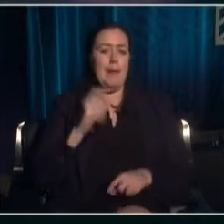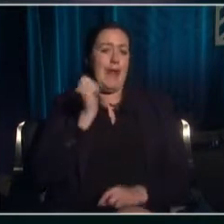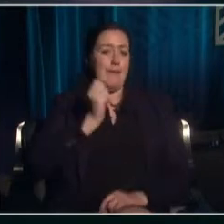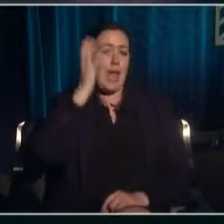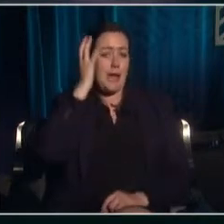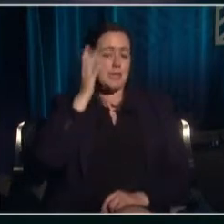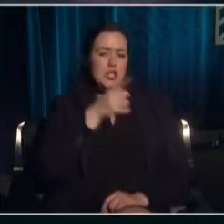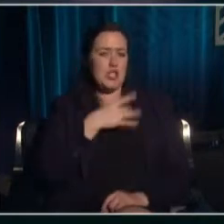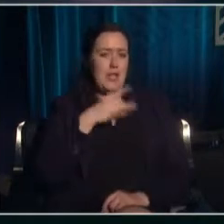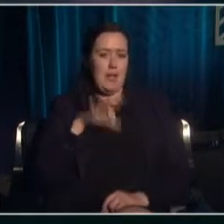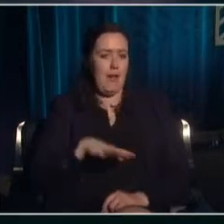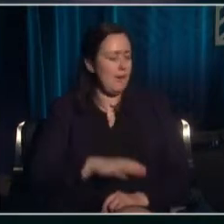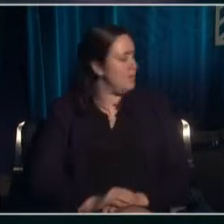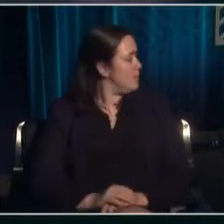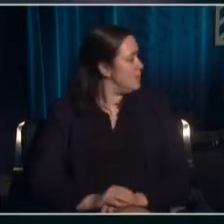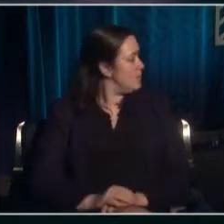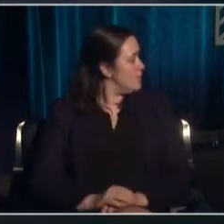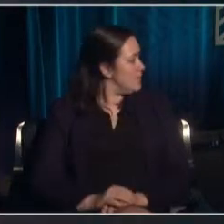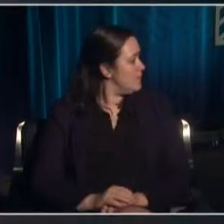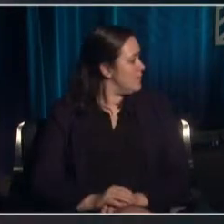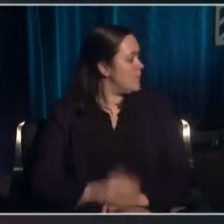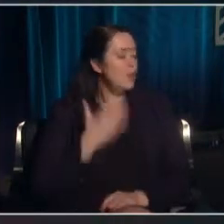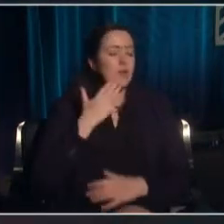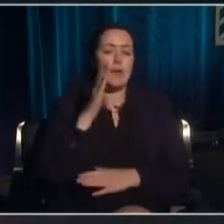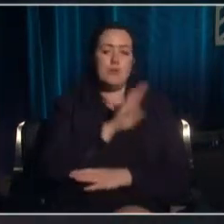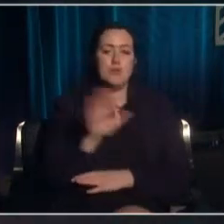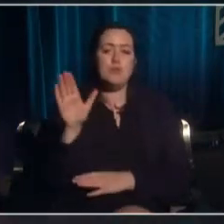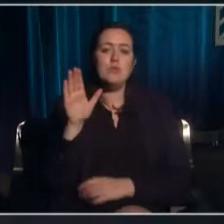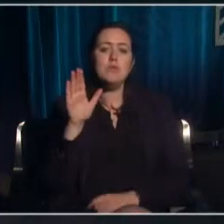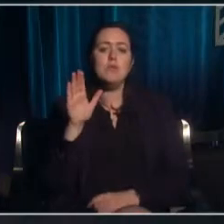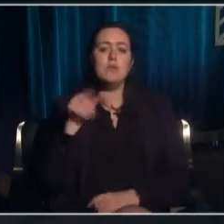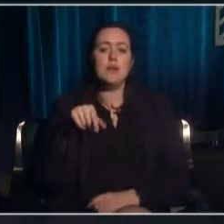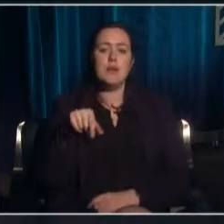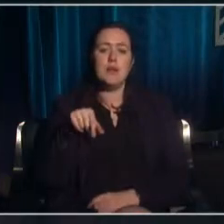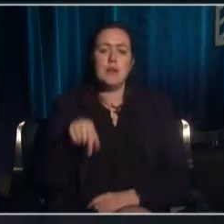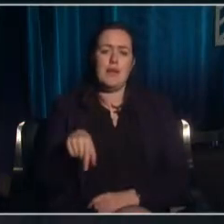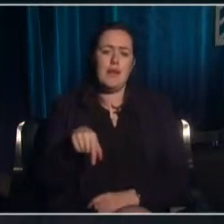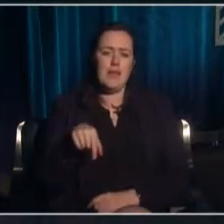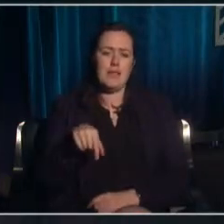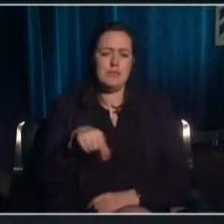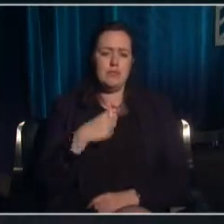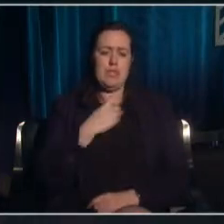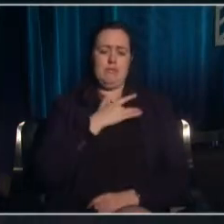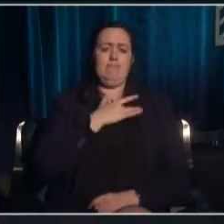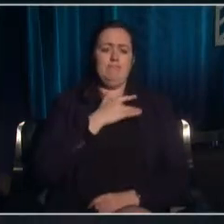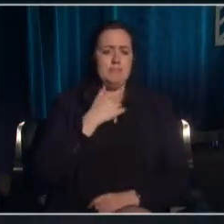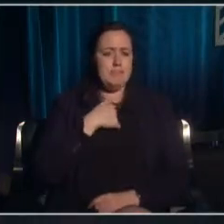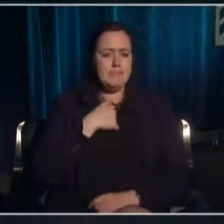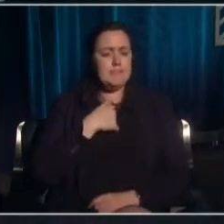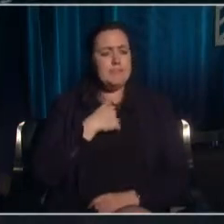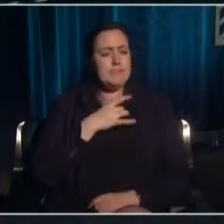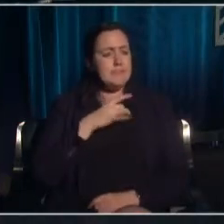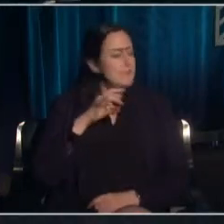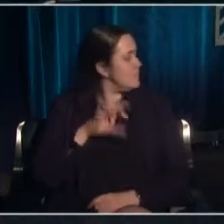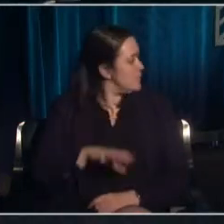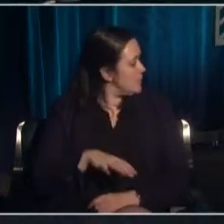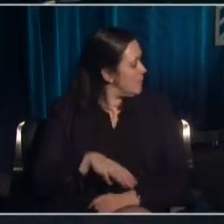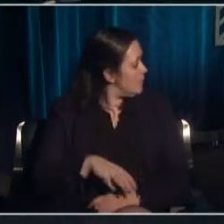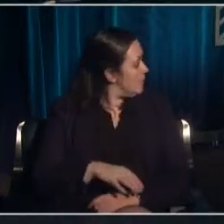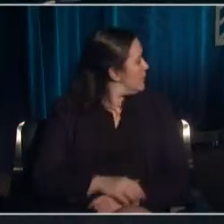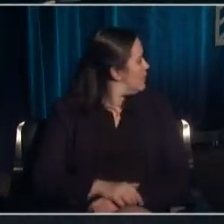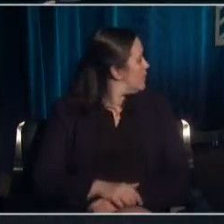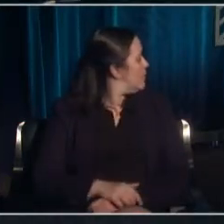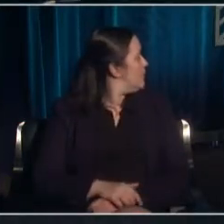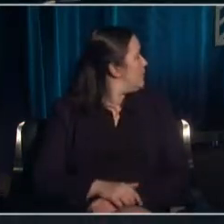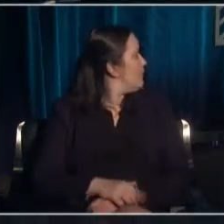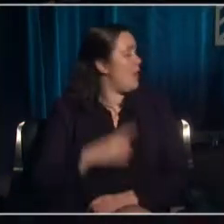everyone. So as you see this picture, this is something that bothered me, and it didn't look good to me, because this is the new uniform which was designed